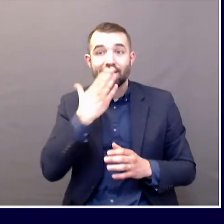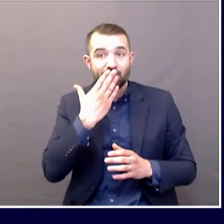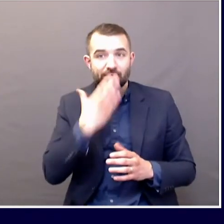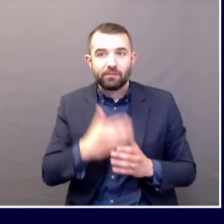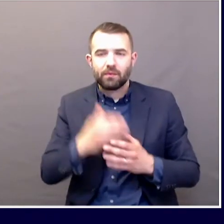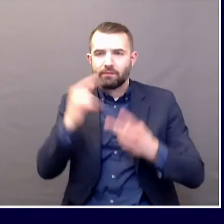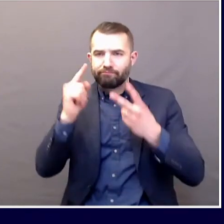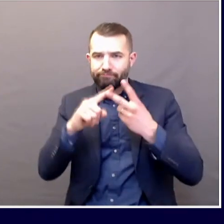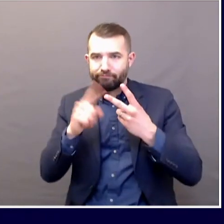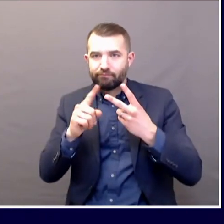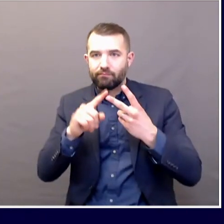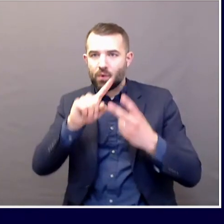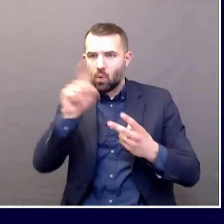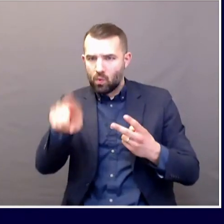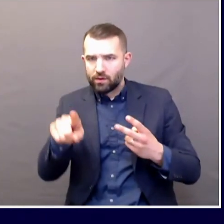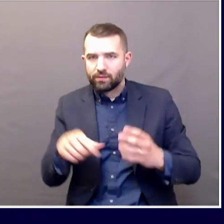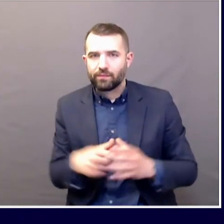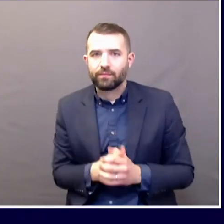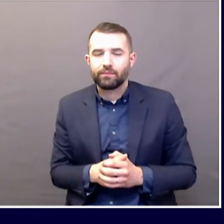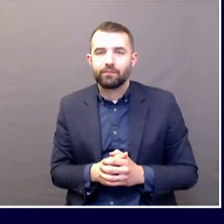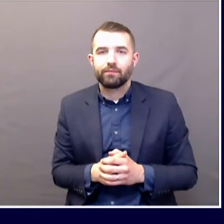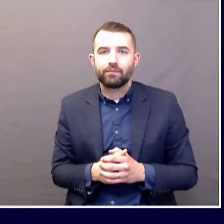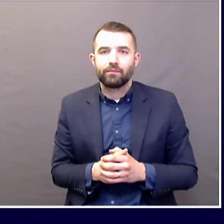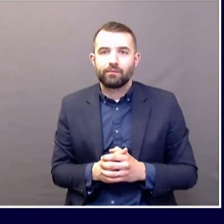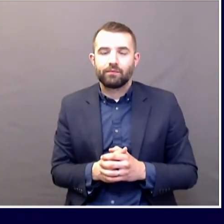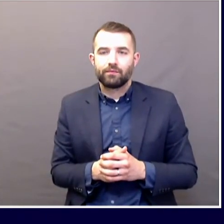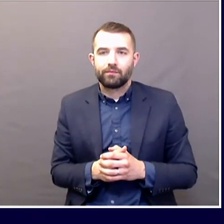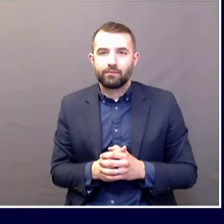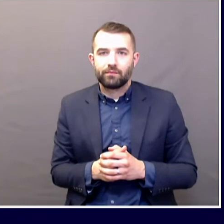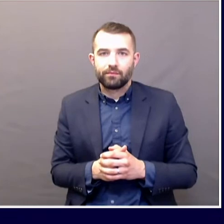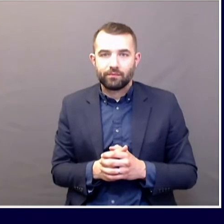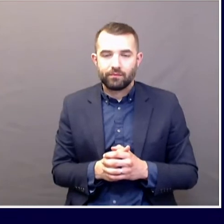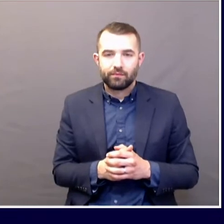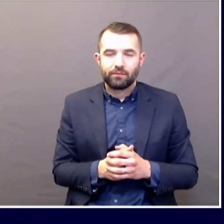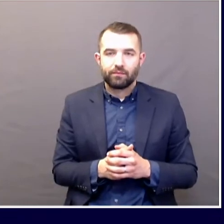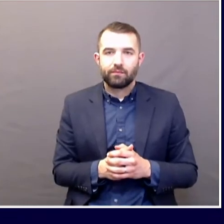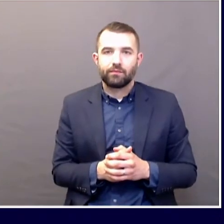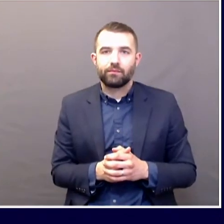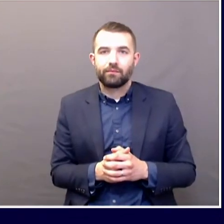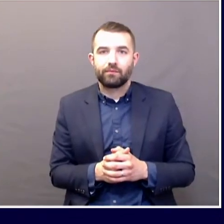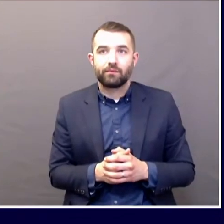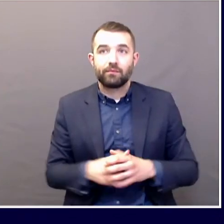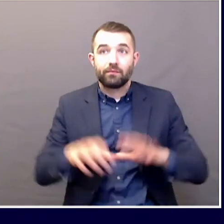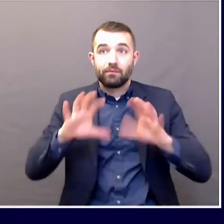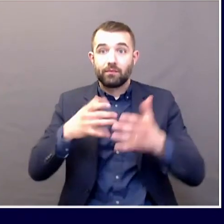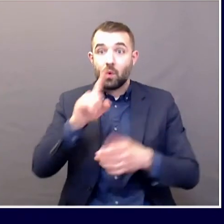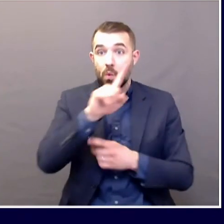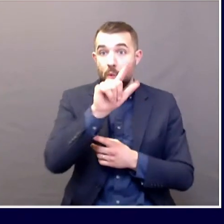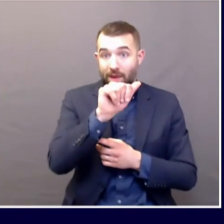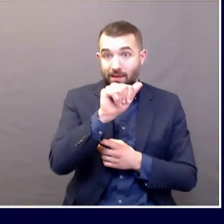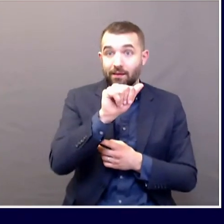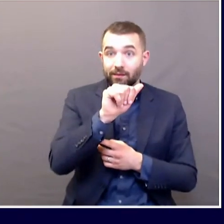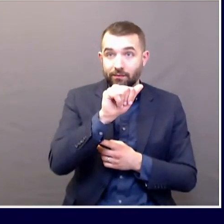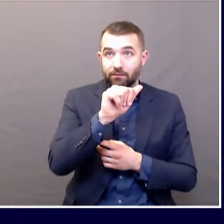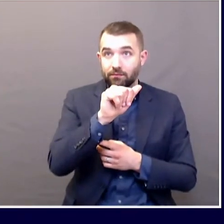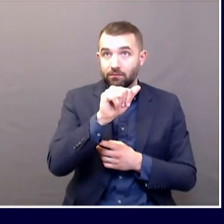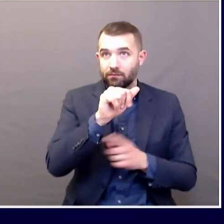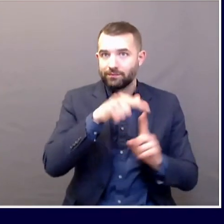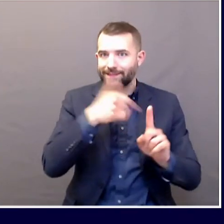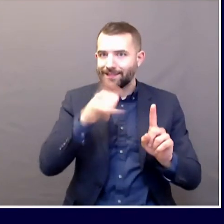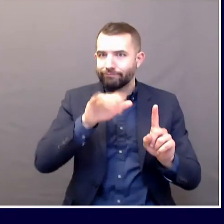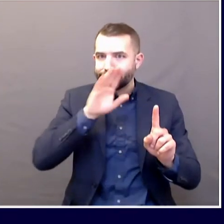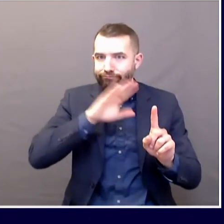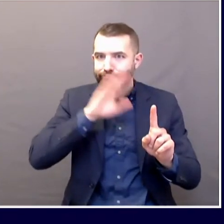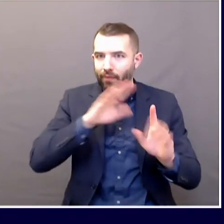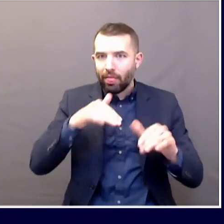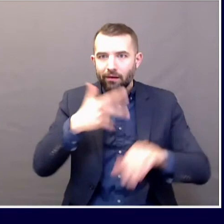other question I had for you too was about people in phase 1A who have still not yet been able to get vaccinated. I don't know